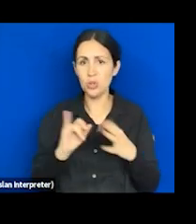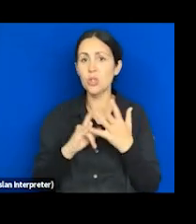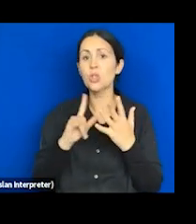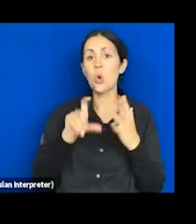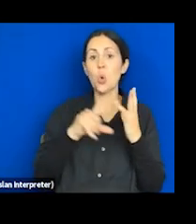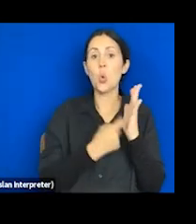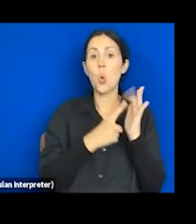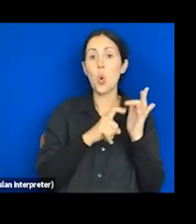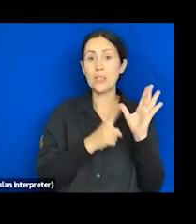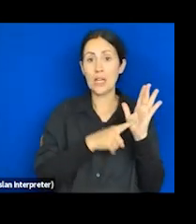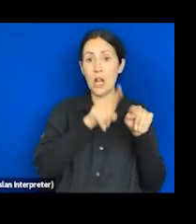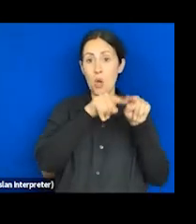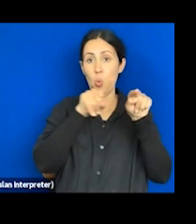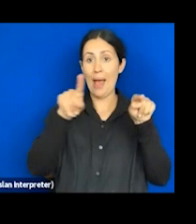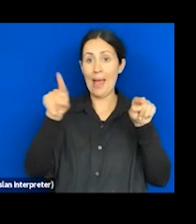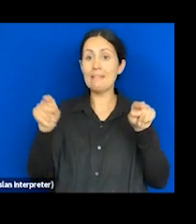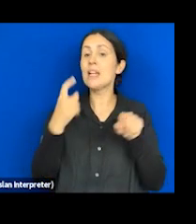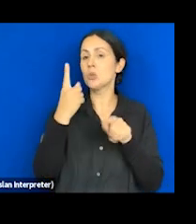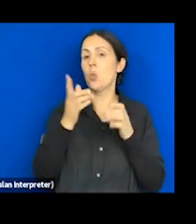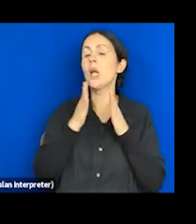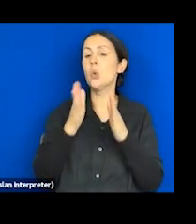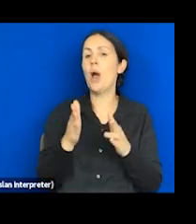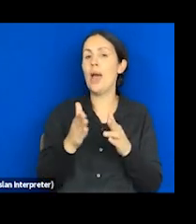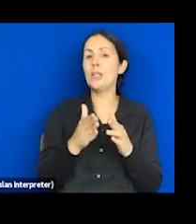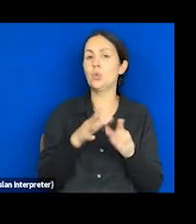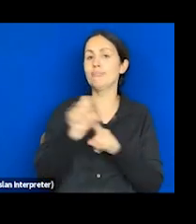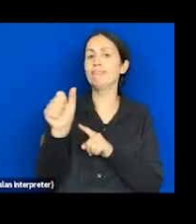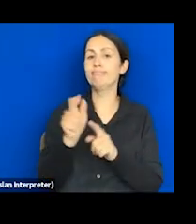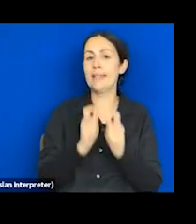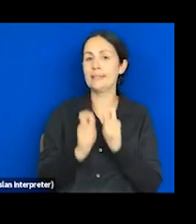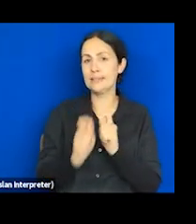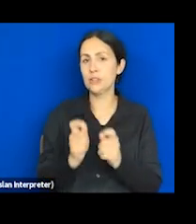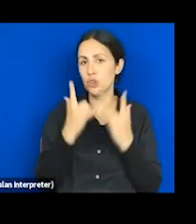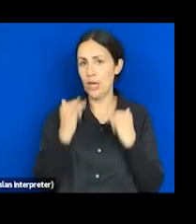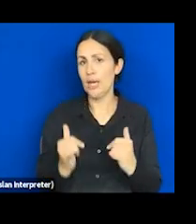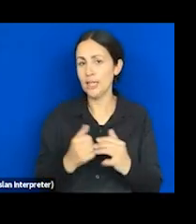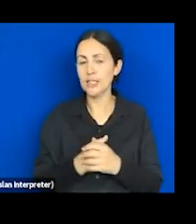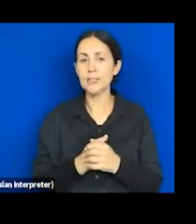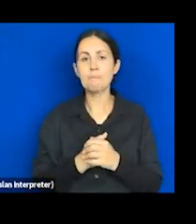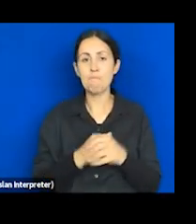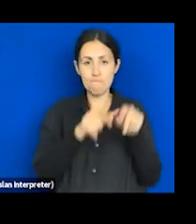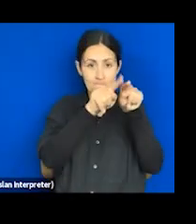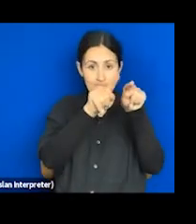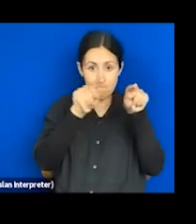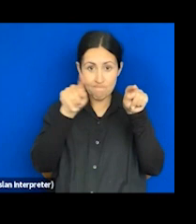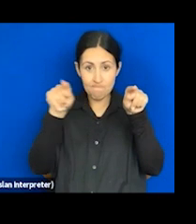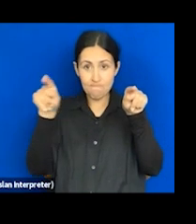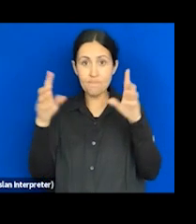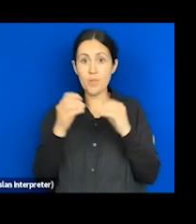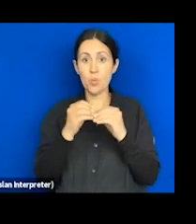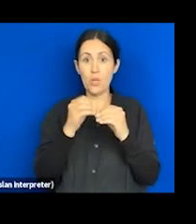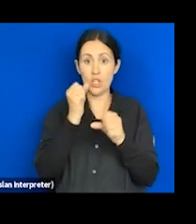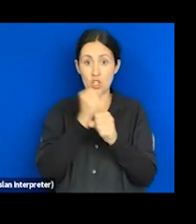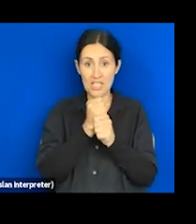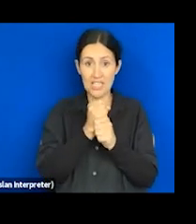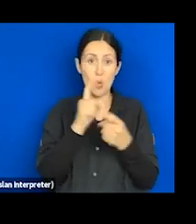waves are a particularly hot candidate. We can look at it simply with EEG and simple